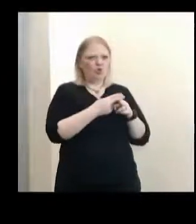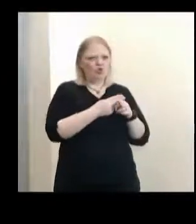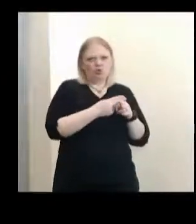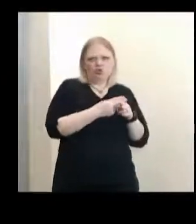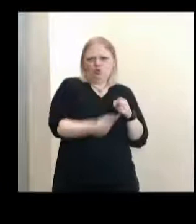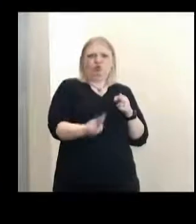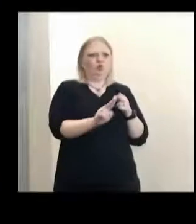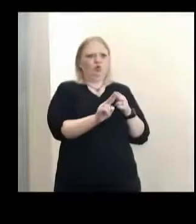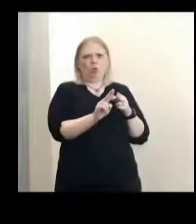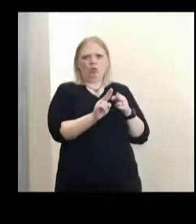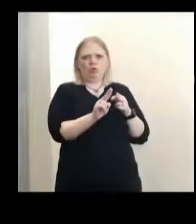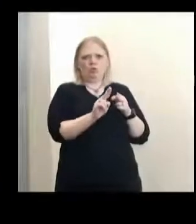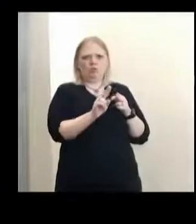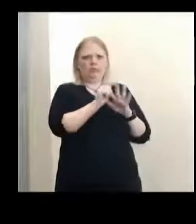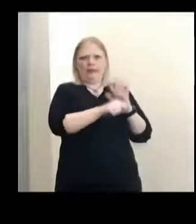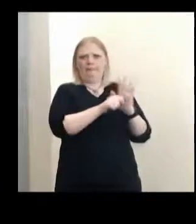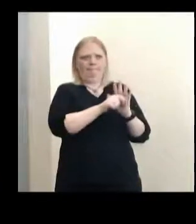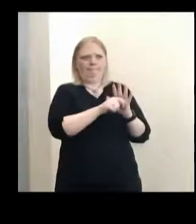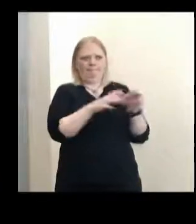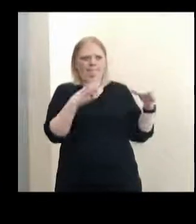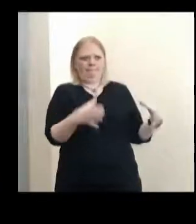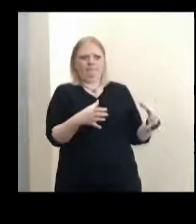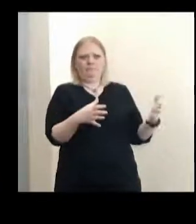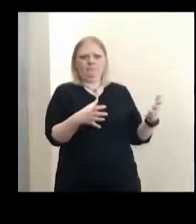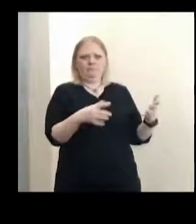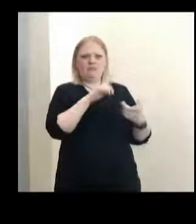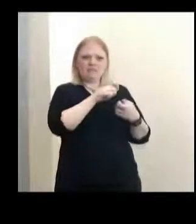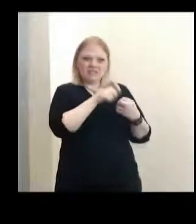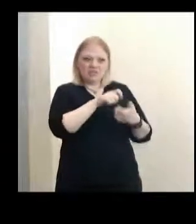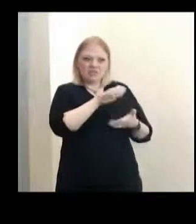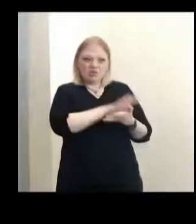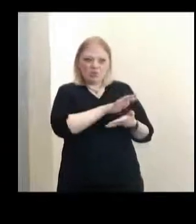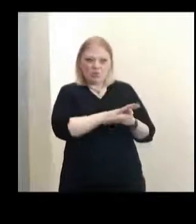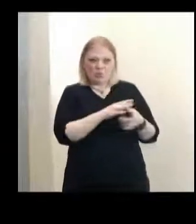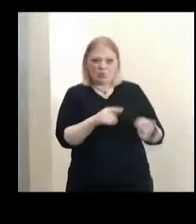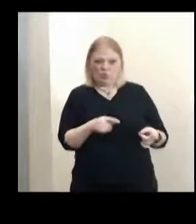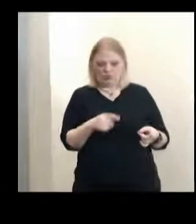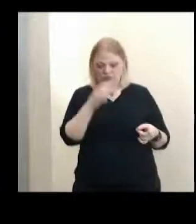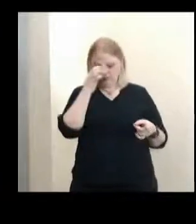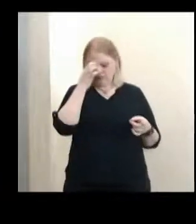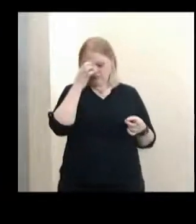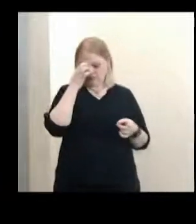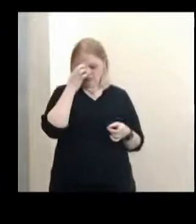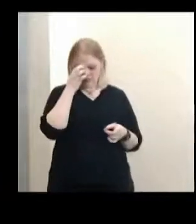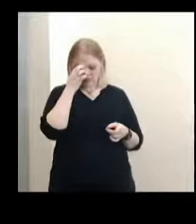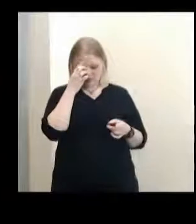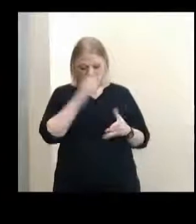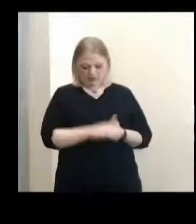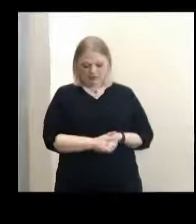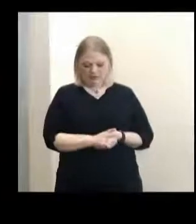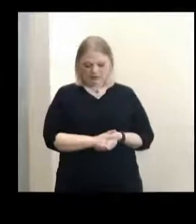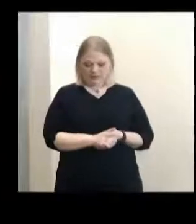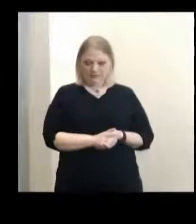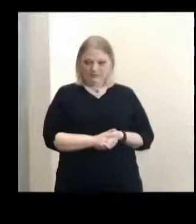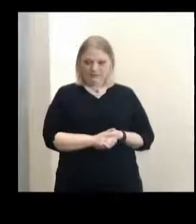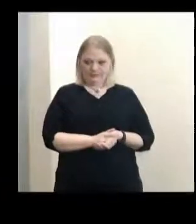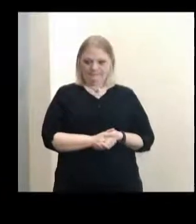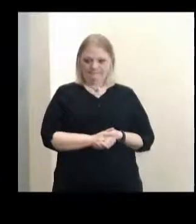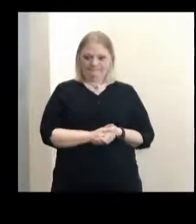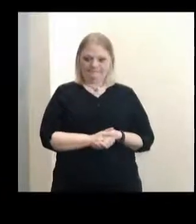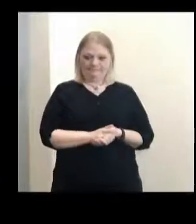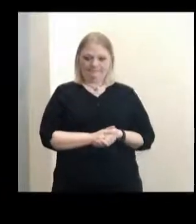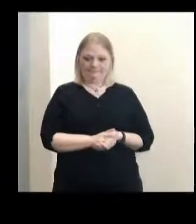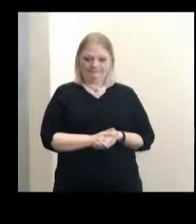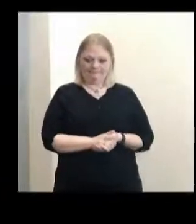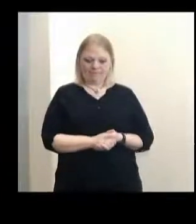time. A particular school had the children were seated. It's a